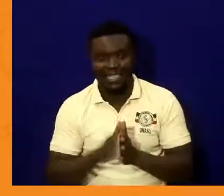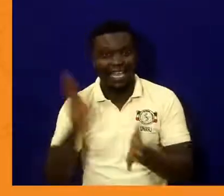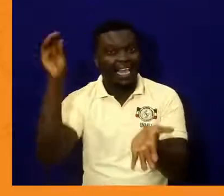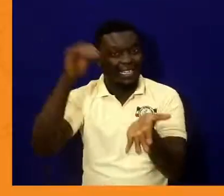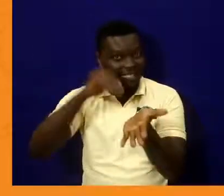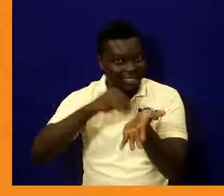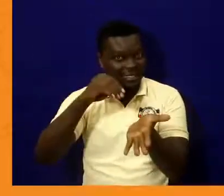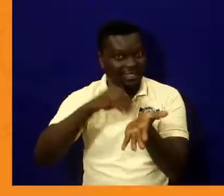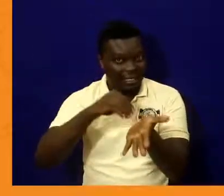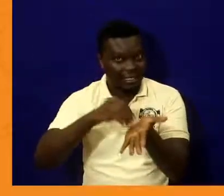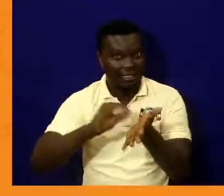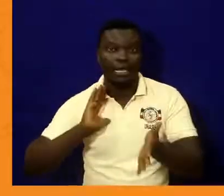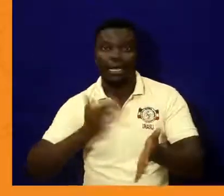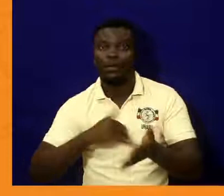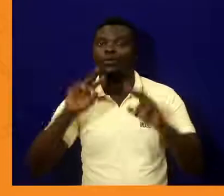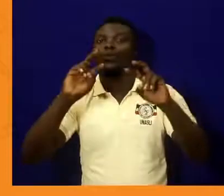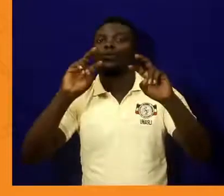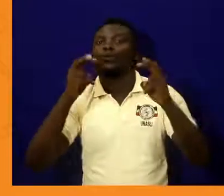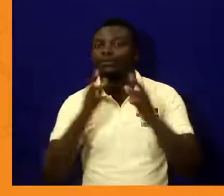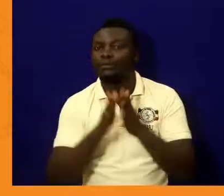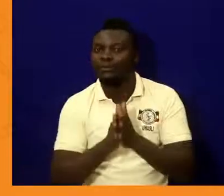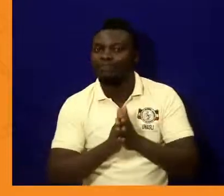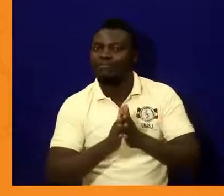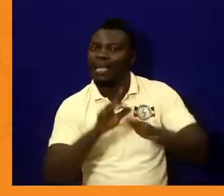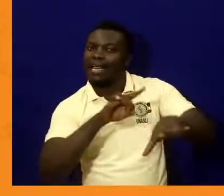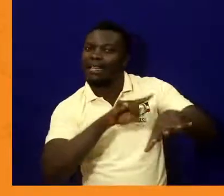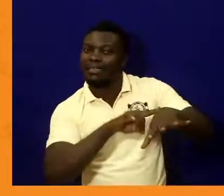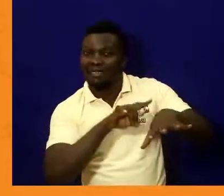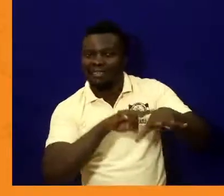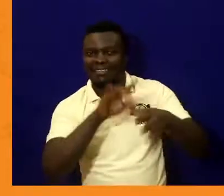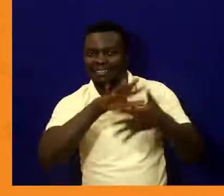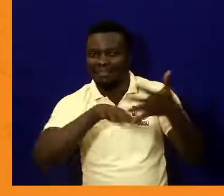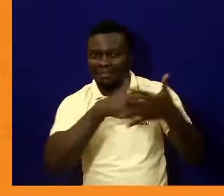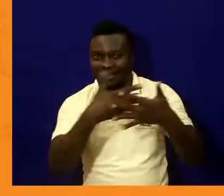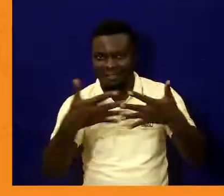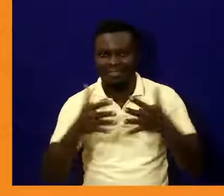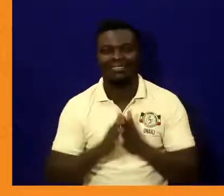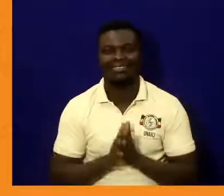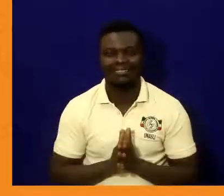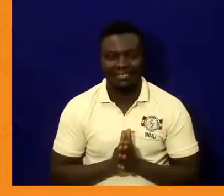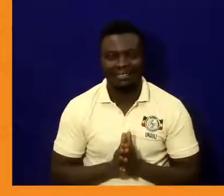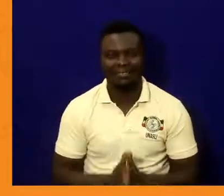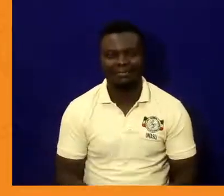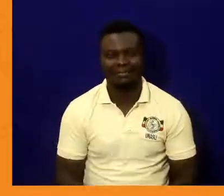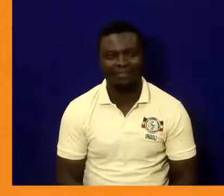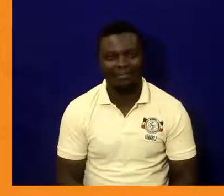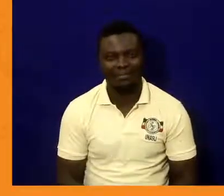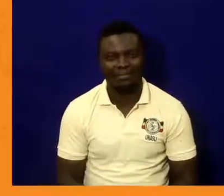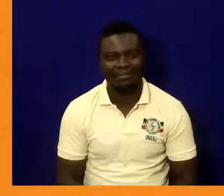I repeat, our topic is the periodic table.